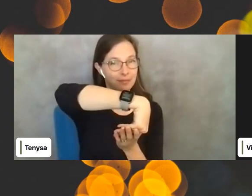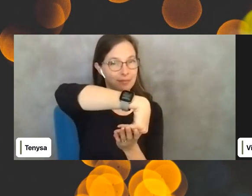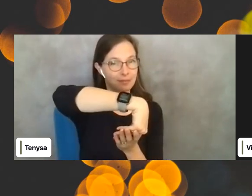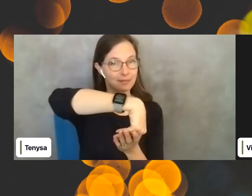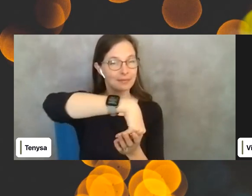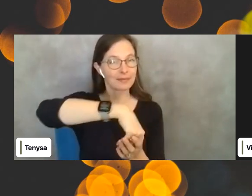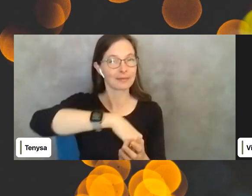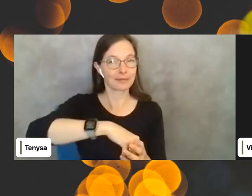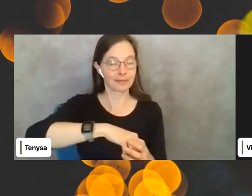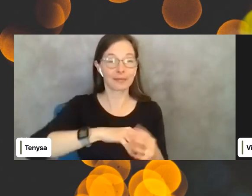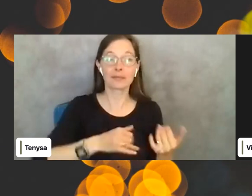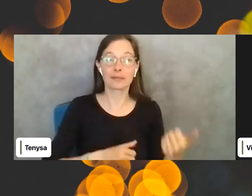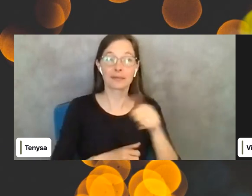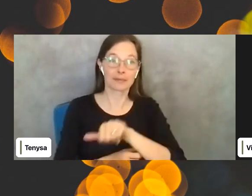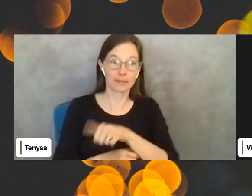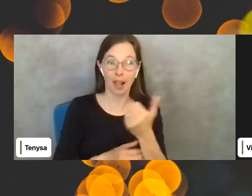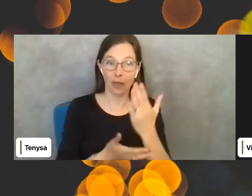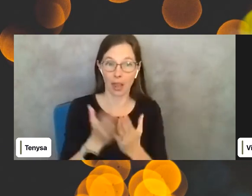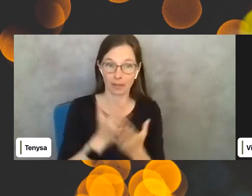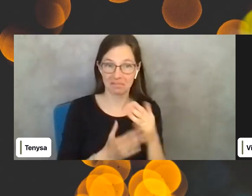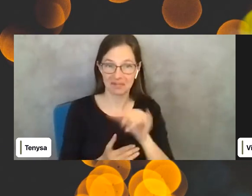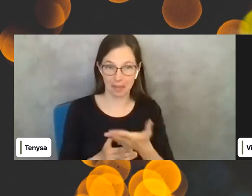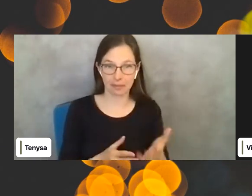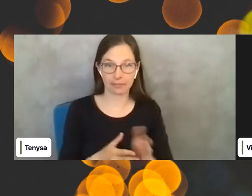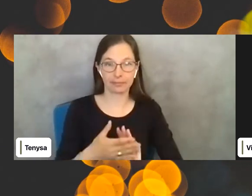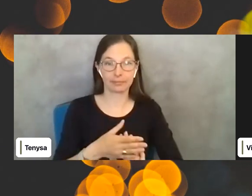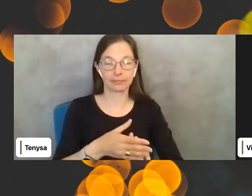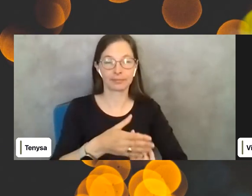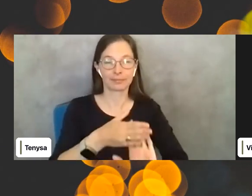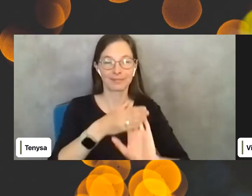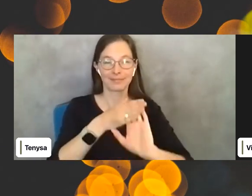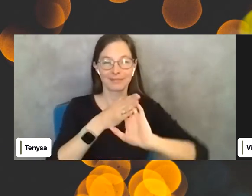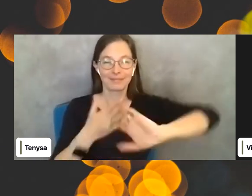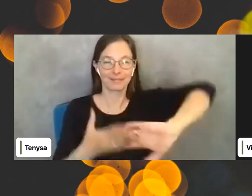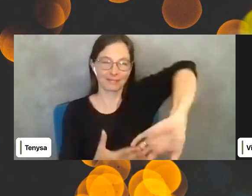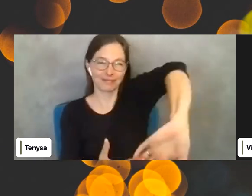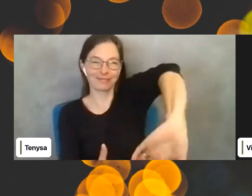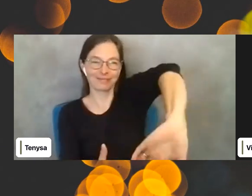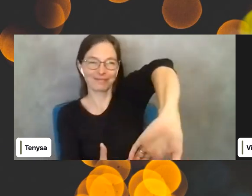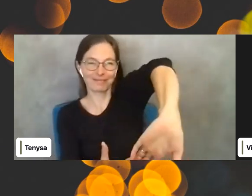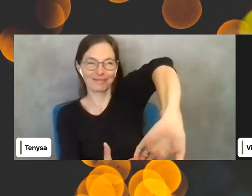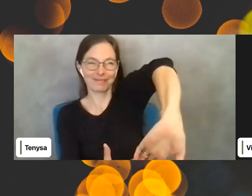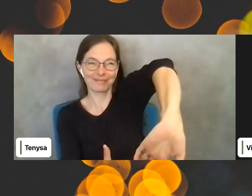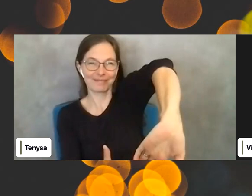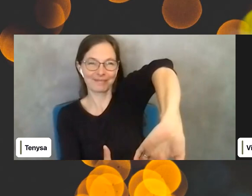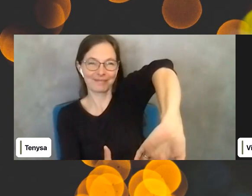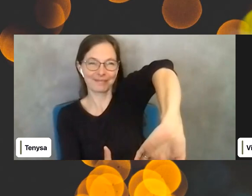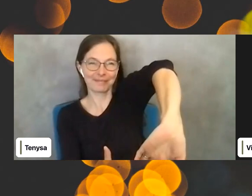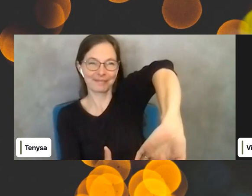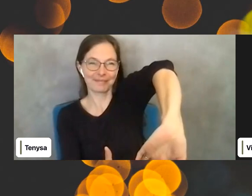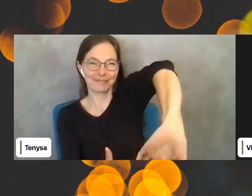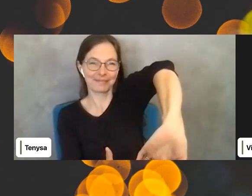And the other hand, same thing. Stretch that wrist nice and